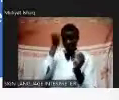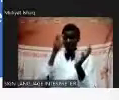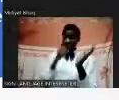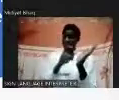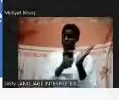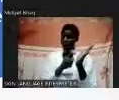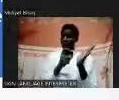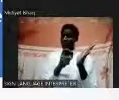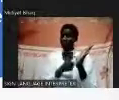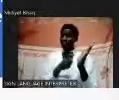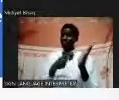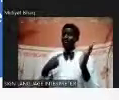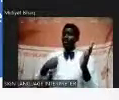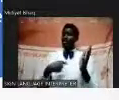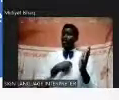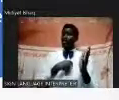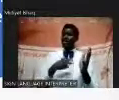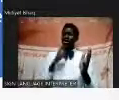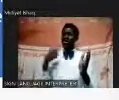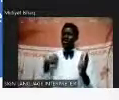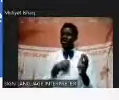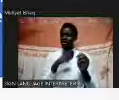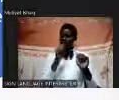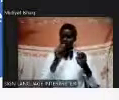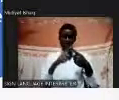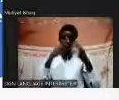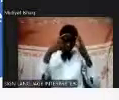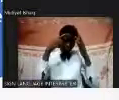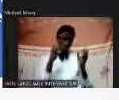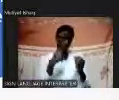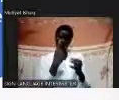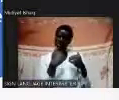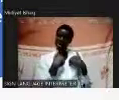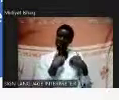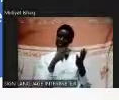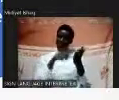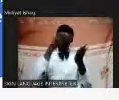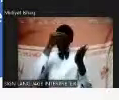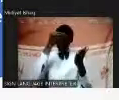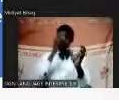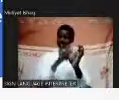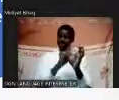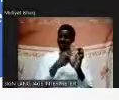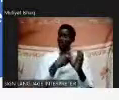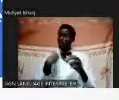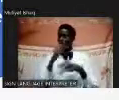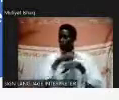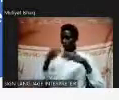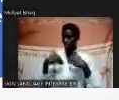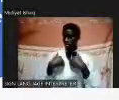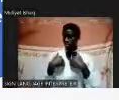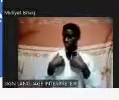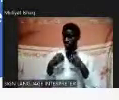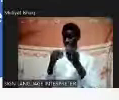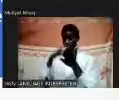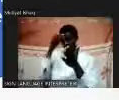able to decide who has a learning disability and who does not have a learning disability. And I'll tell you my own